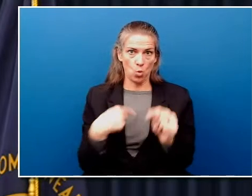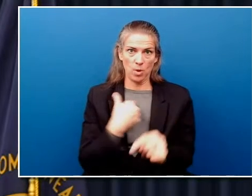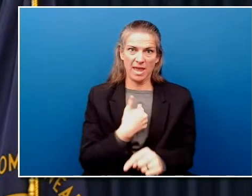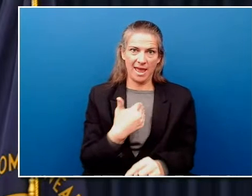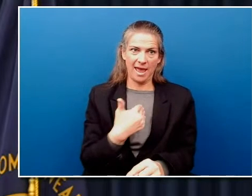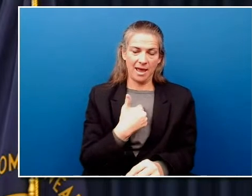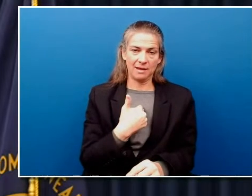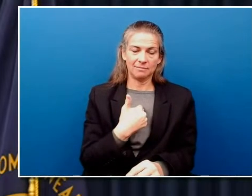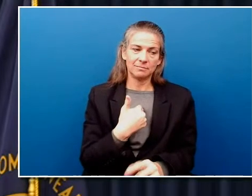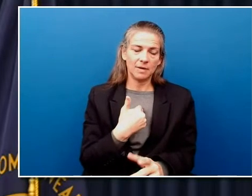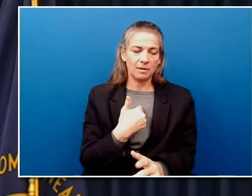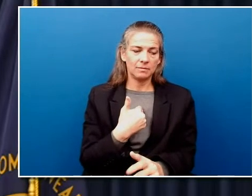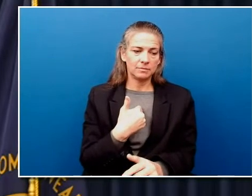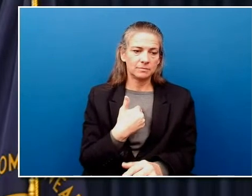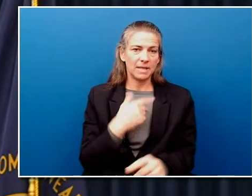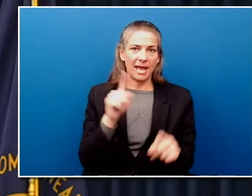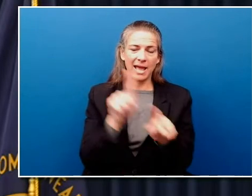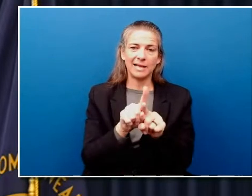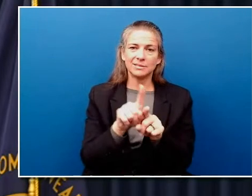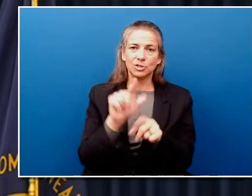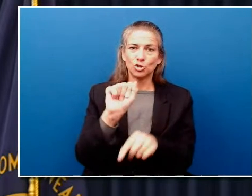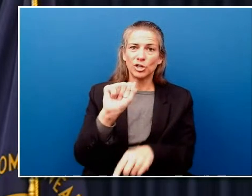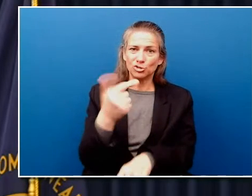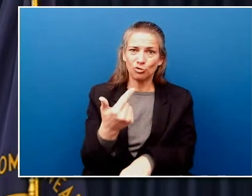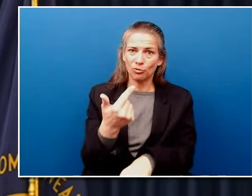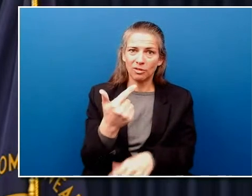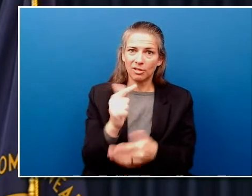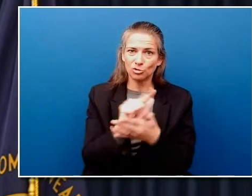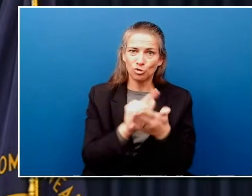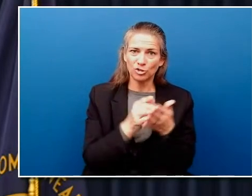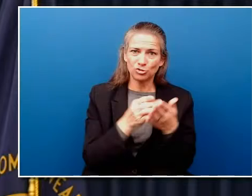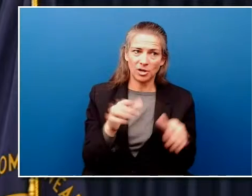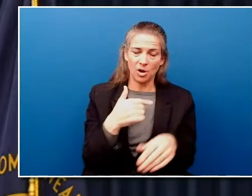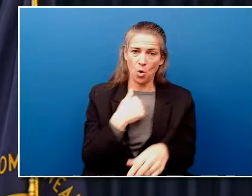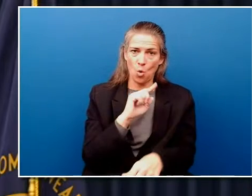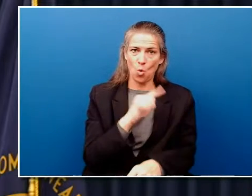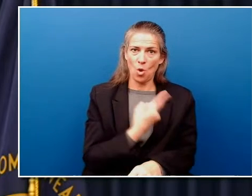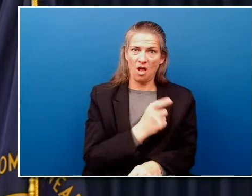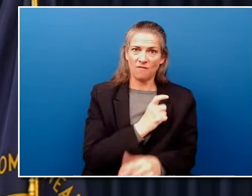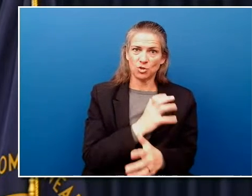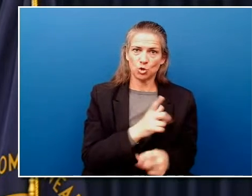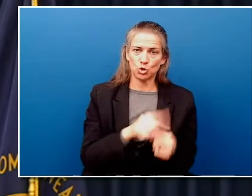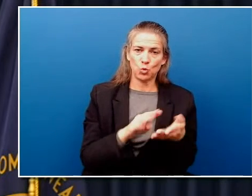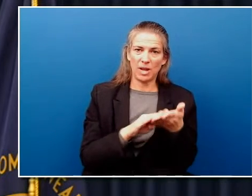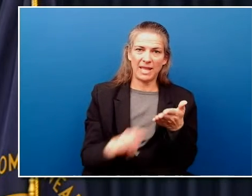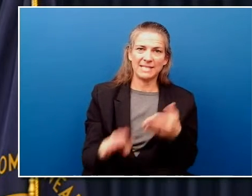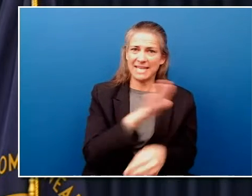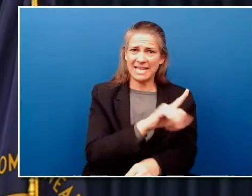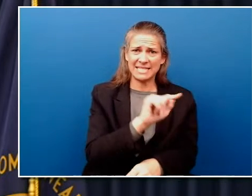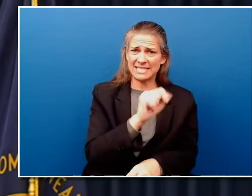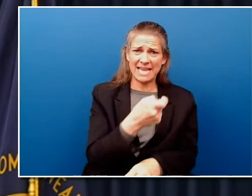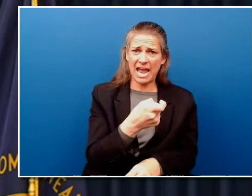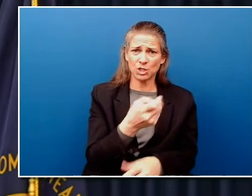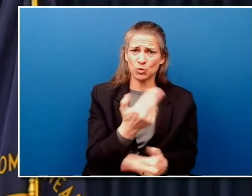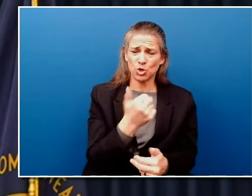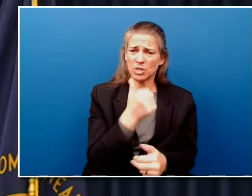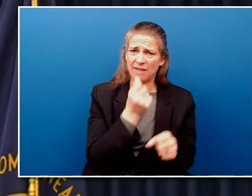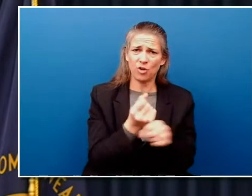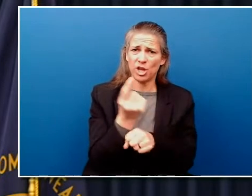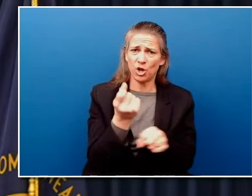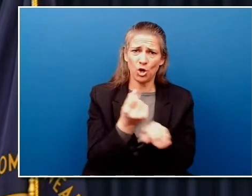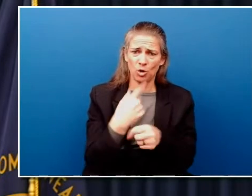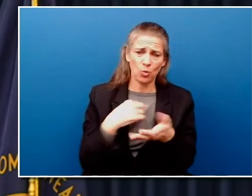As Attorney General, I was the only constitutional officer to release his tax returns every single year. And